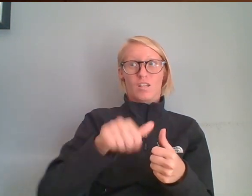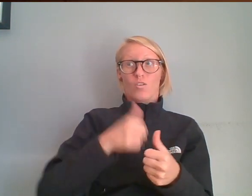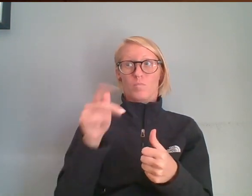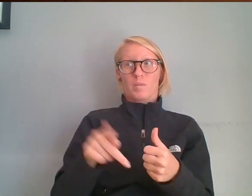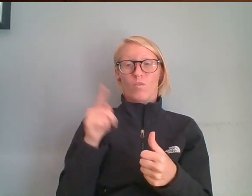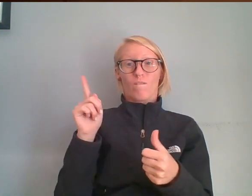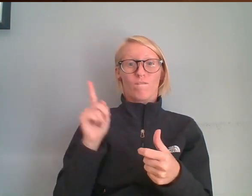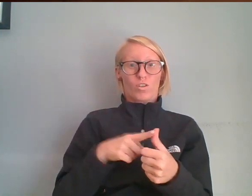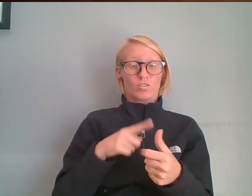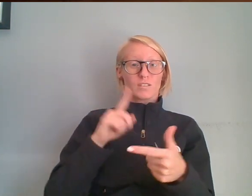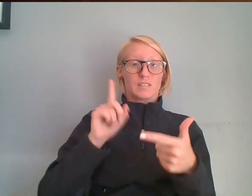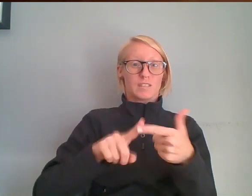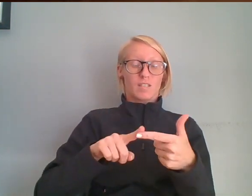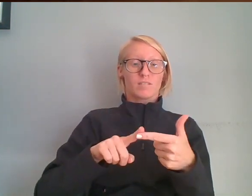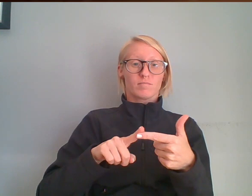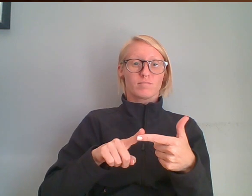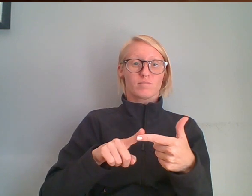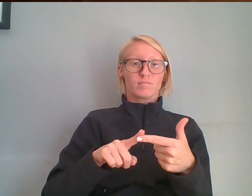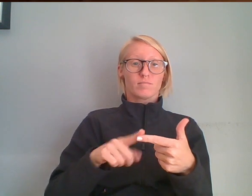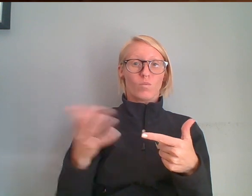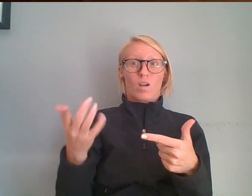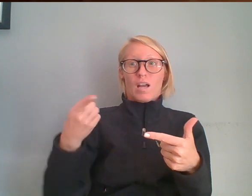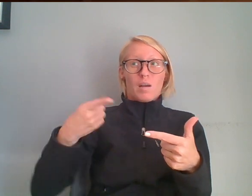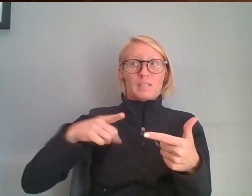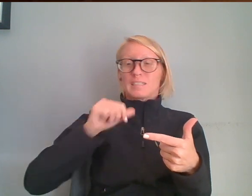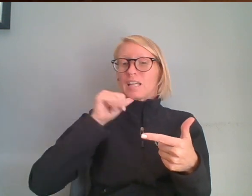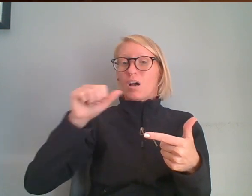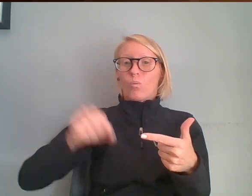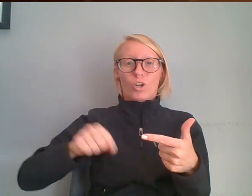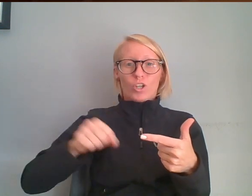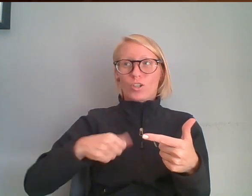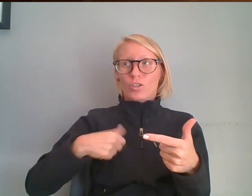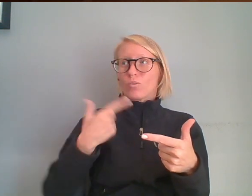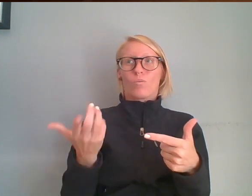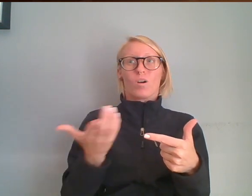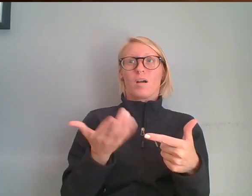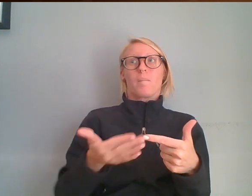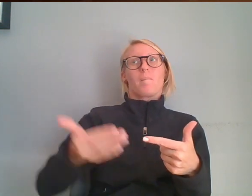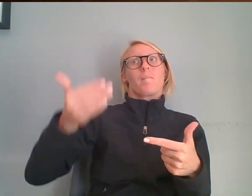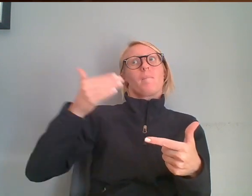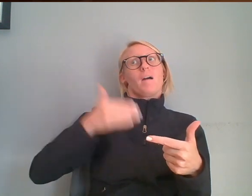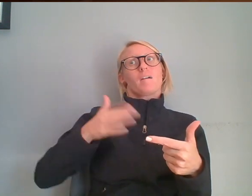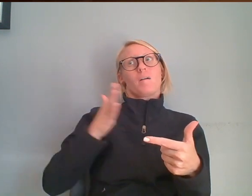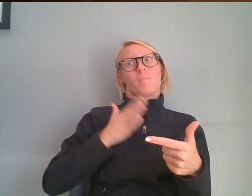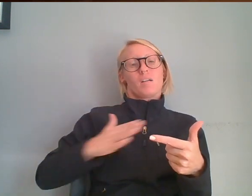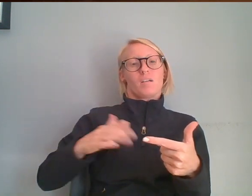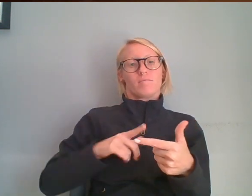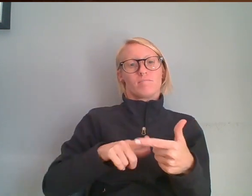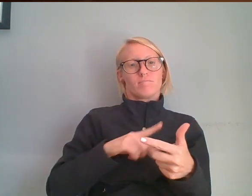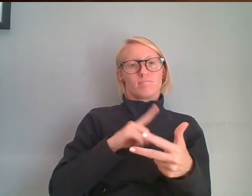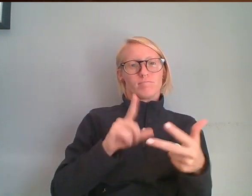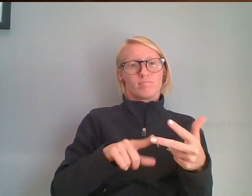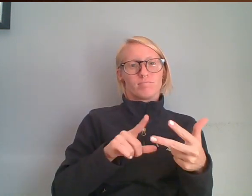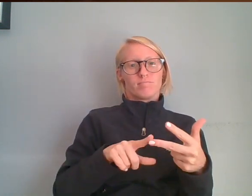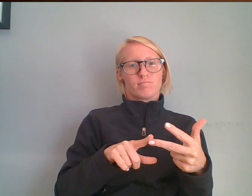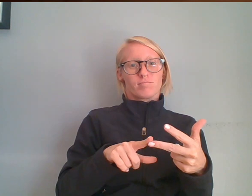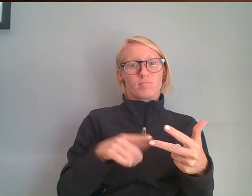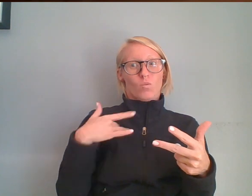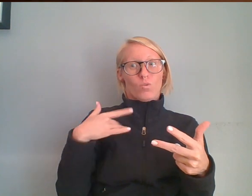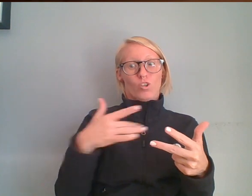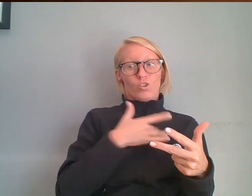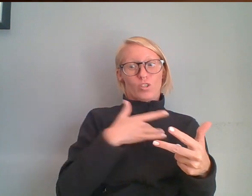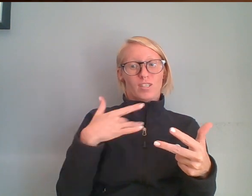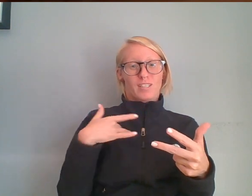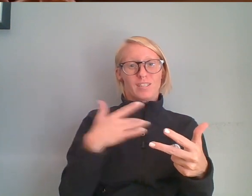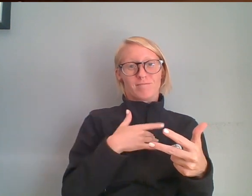first. 2nd, what happens if it doesn't work? Have a backup plan, right? And then 3rd, if you're worried about the answers to